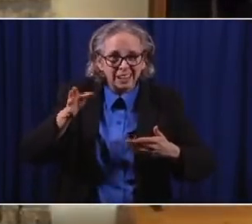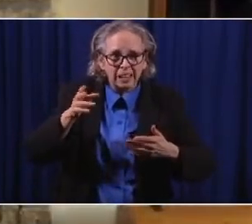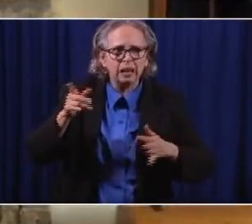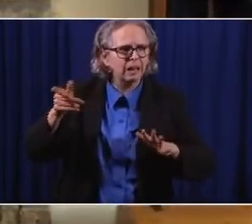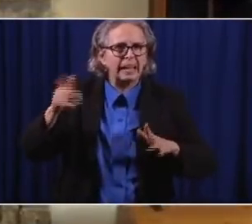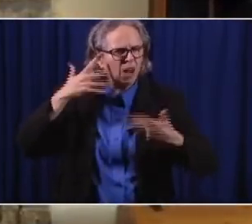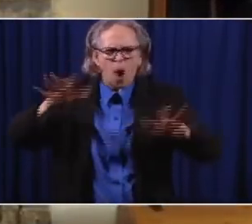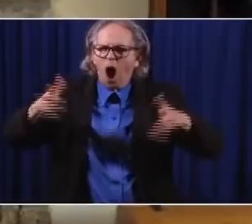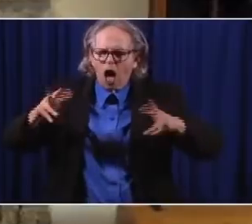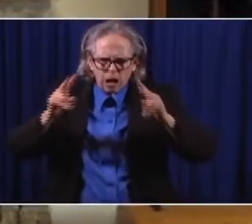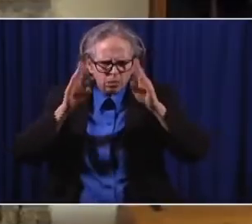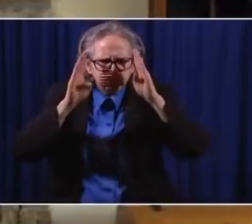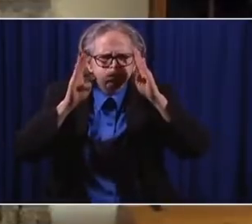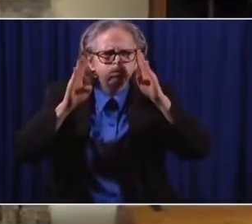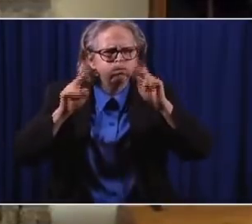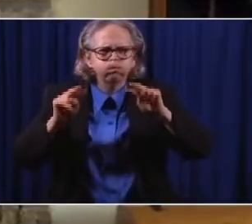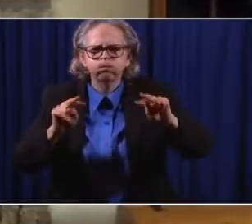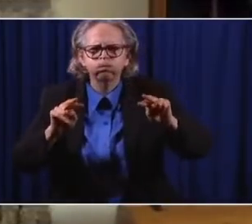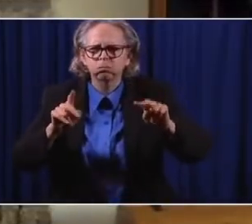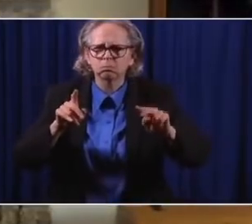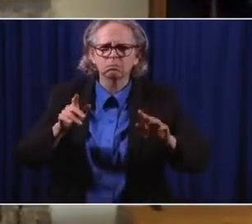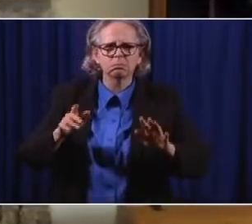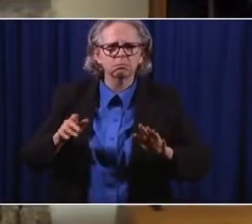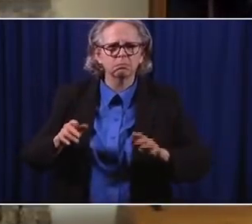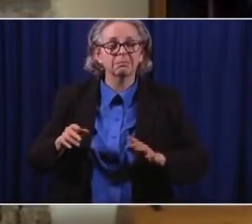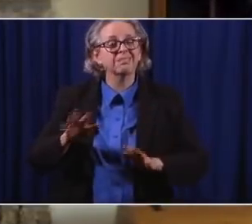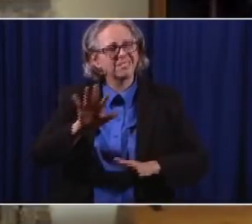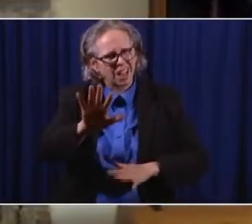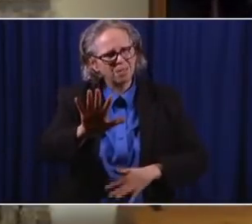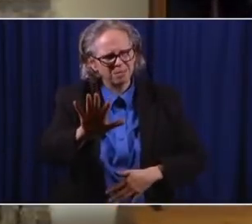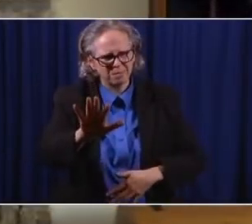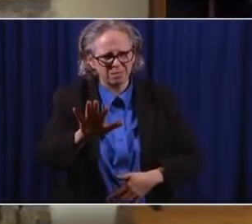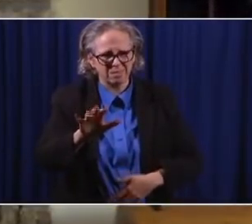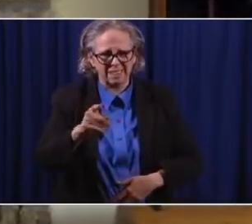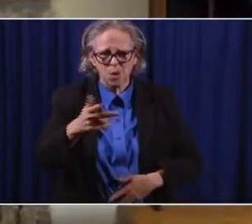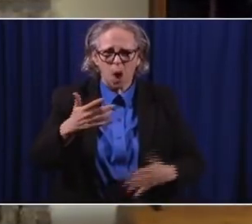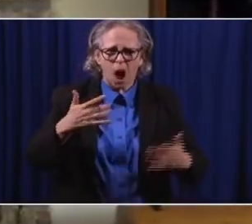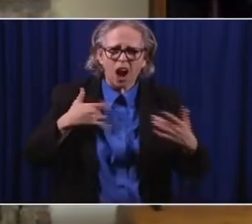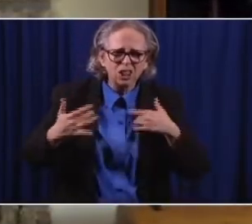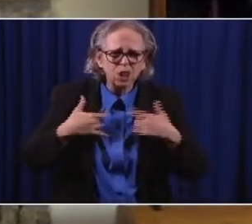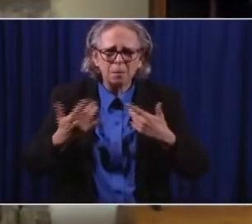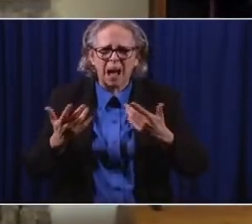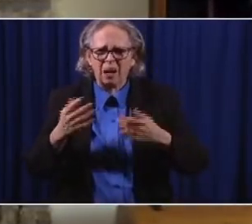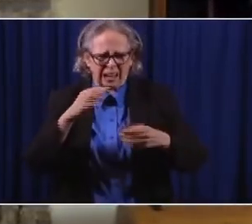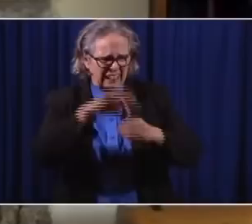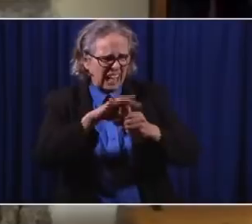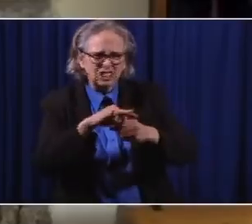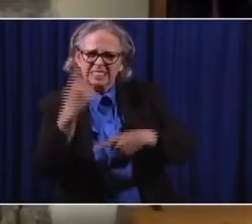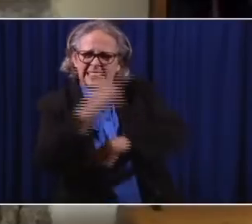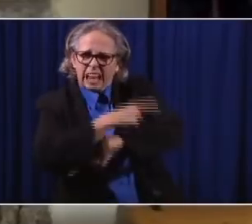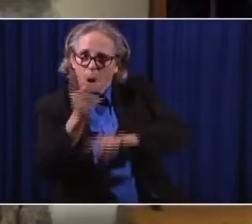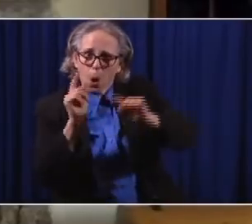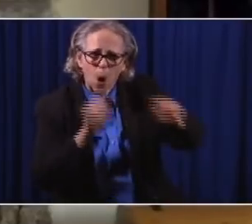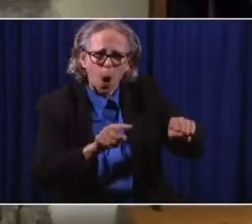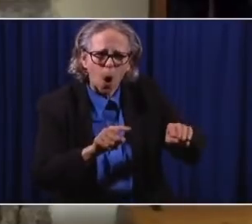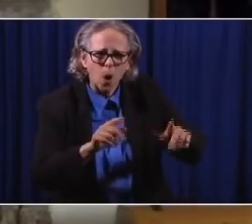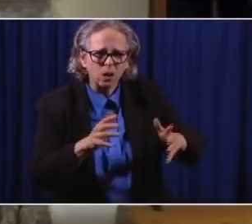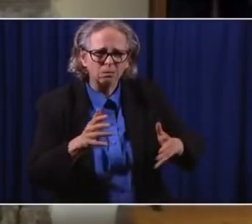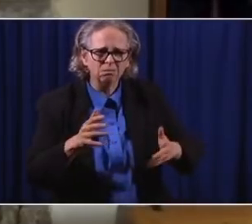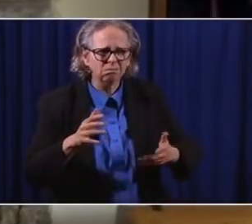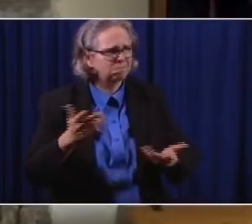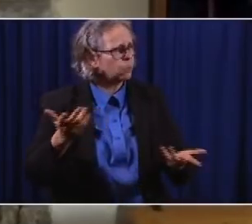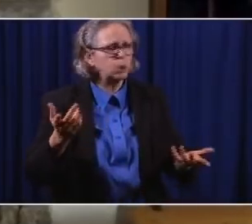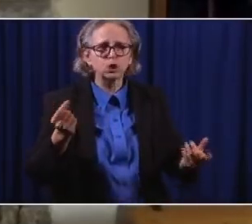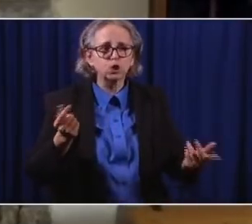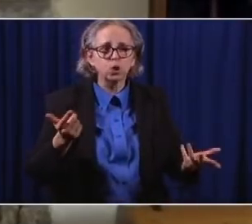Election Day, plenty of time now. Get your absentee ballot and go ahead and vote. You can certainly do that if you want to do that, if you're